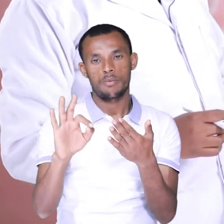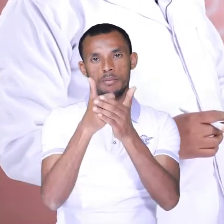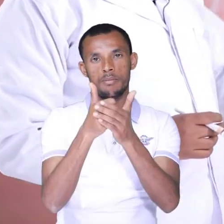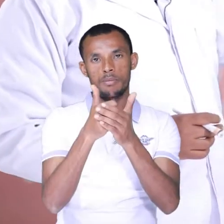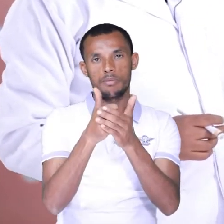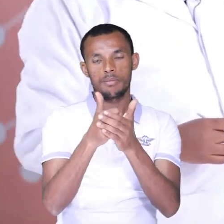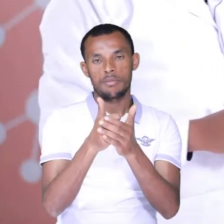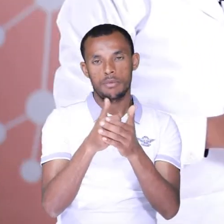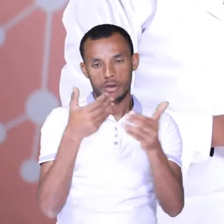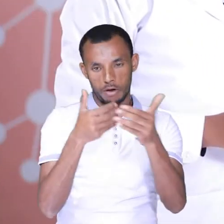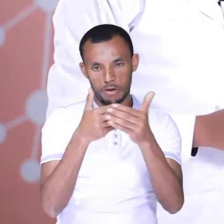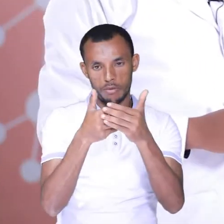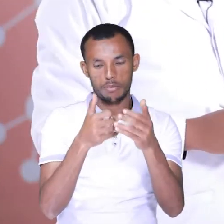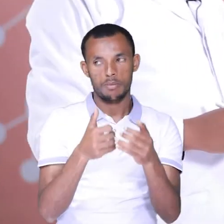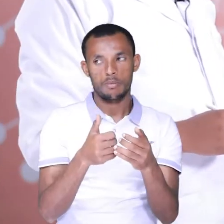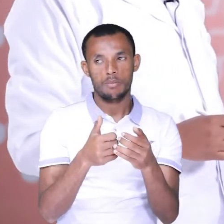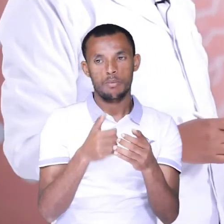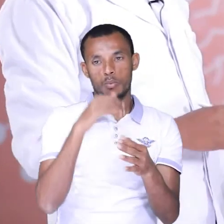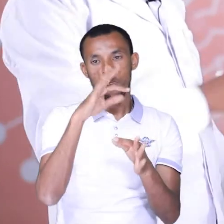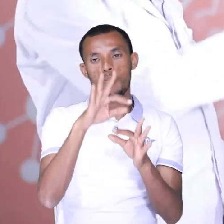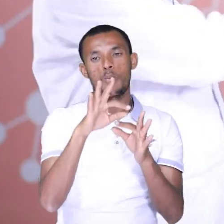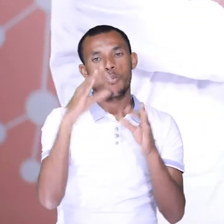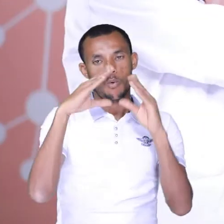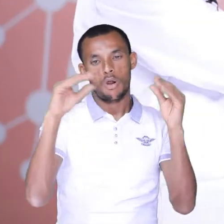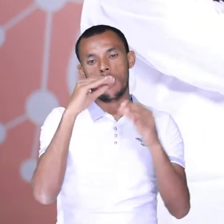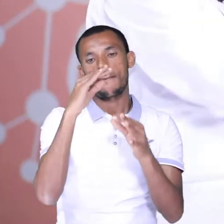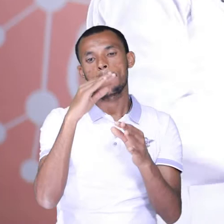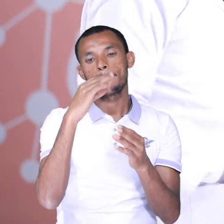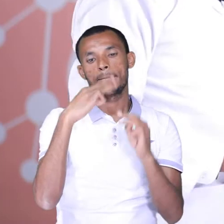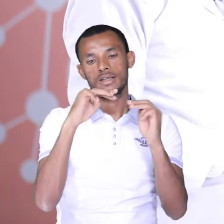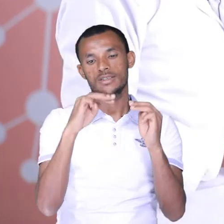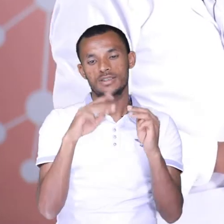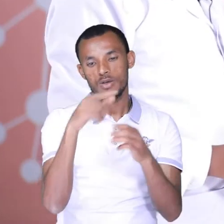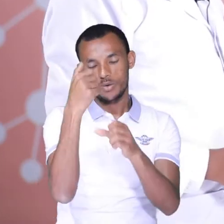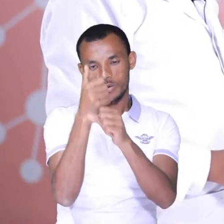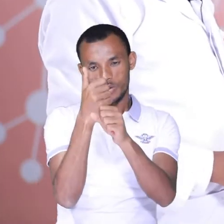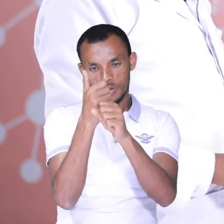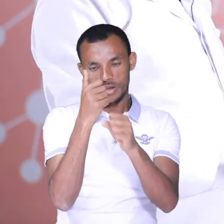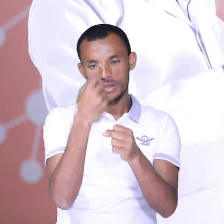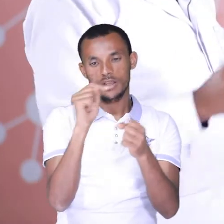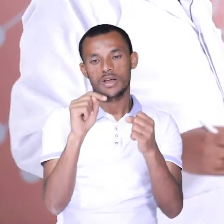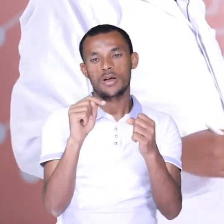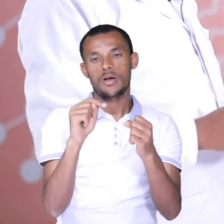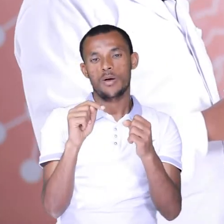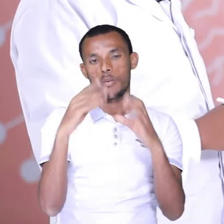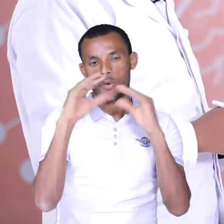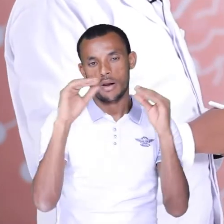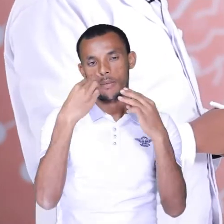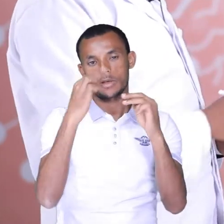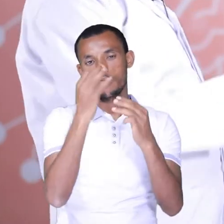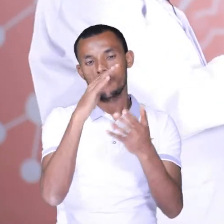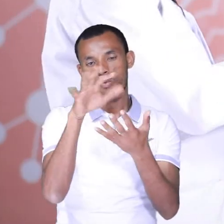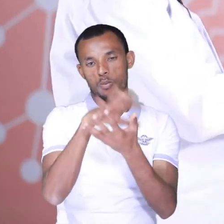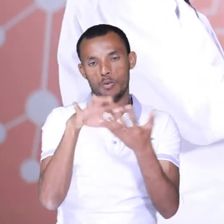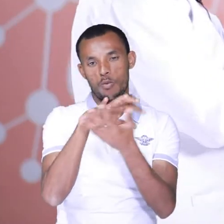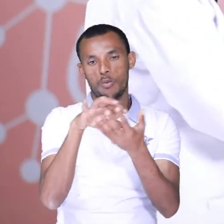by its relative molar mass. Third one, you have to calculate the molar mass of the compound.